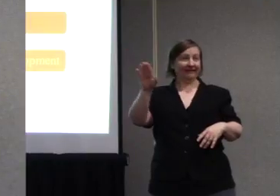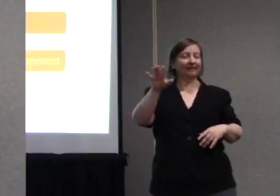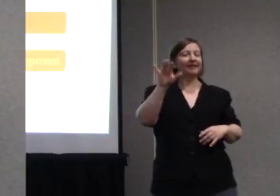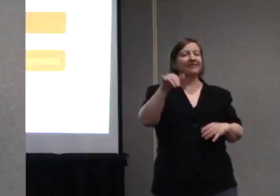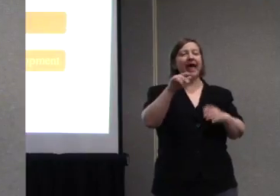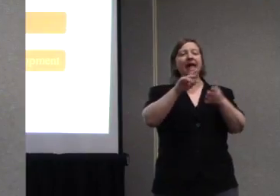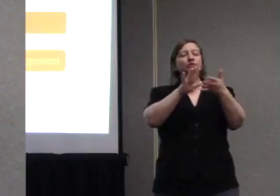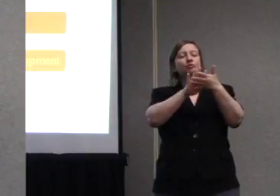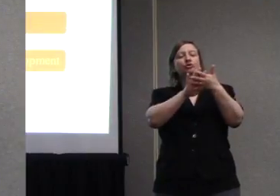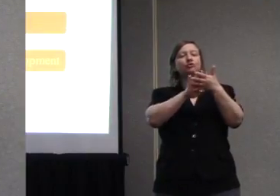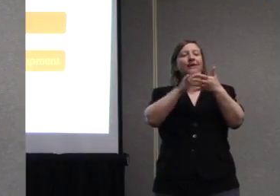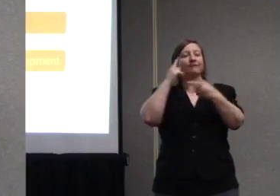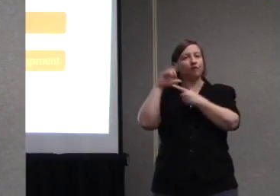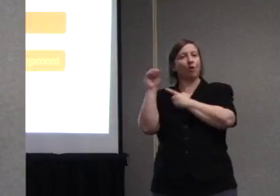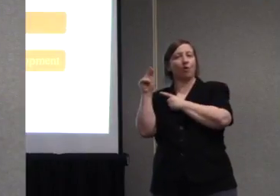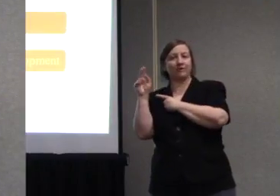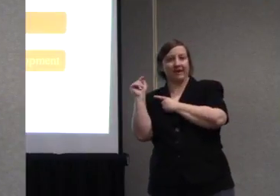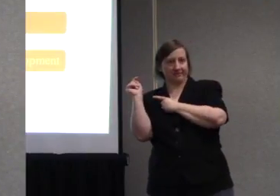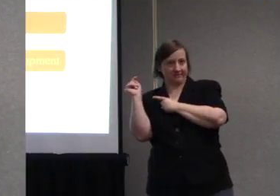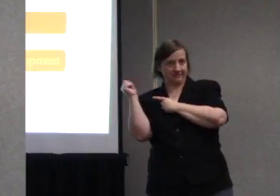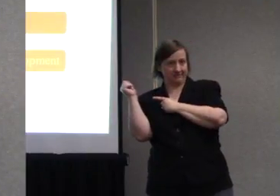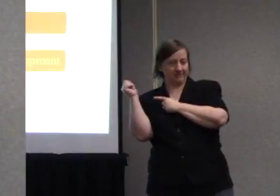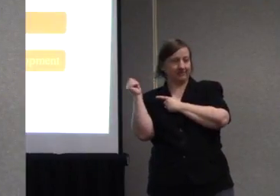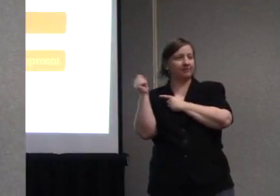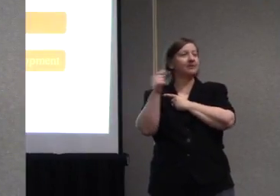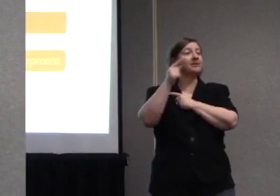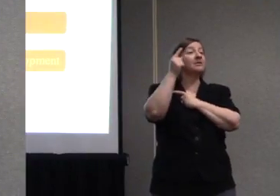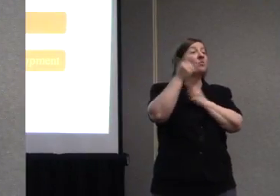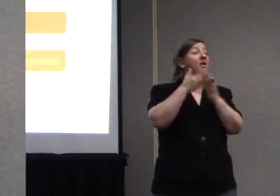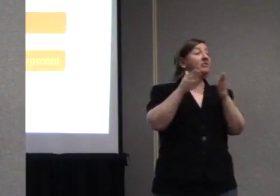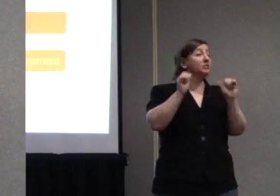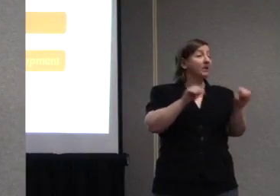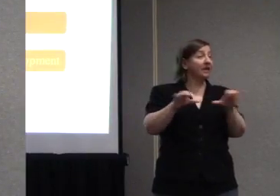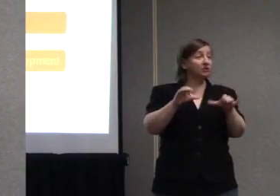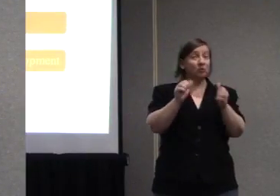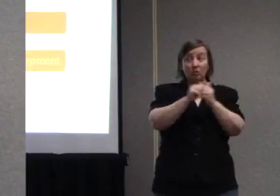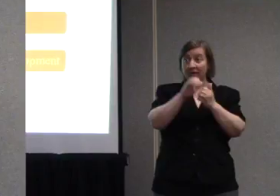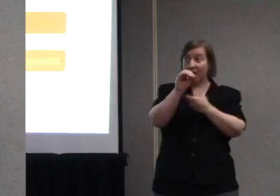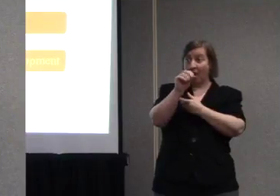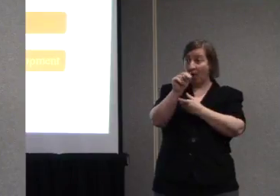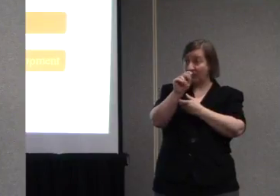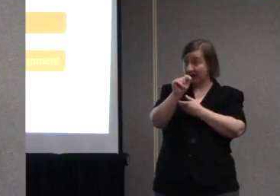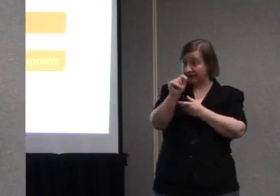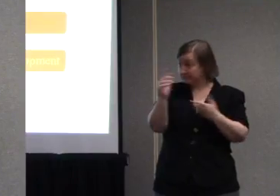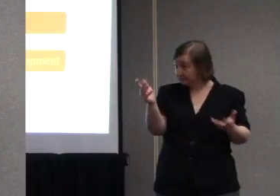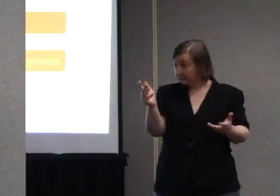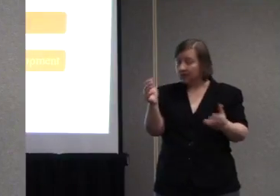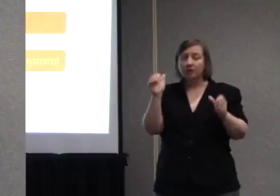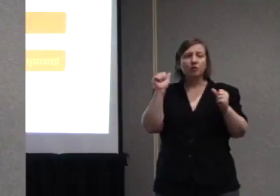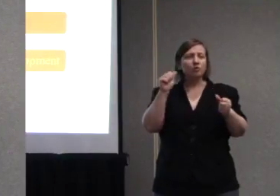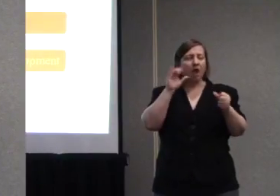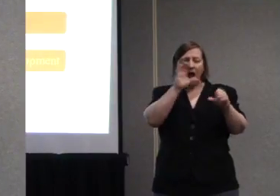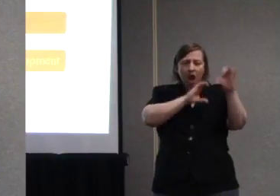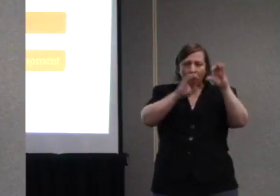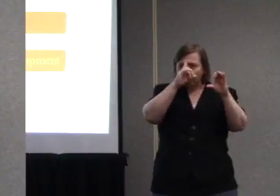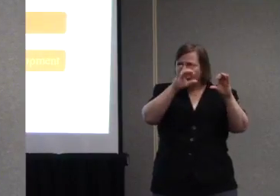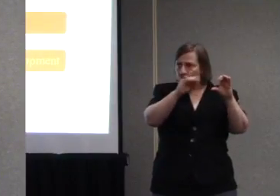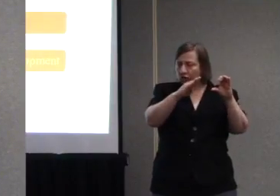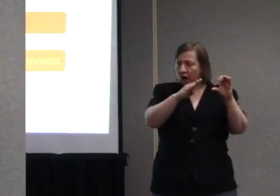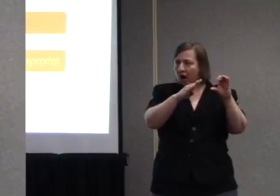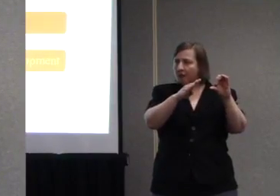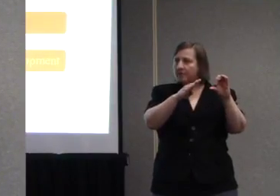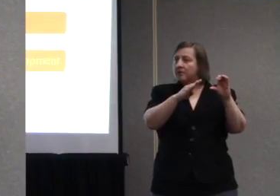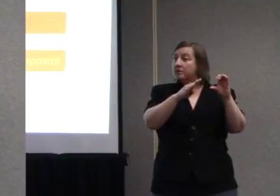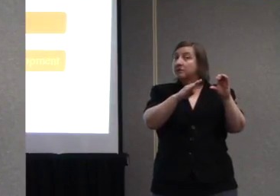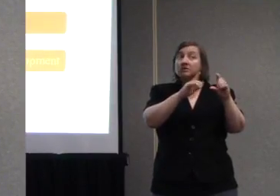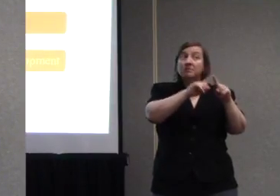a screener for the ONET. And one of the things you can do with the ONET is you